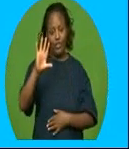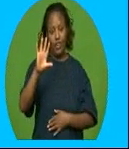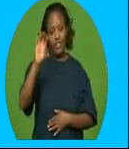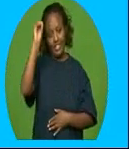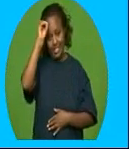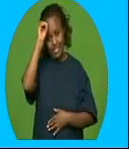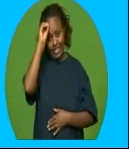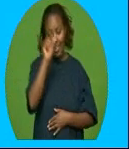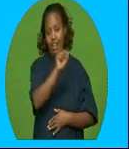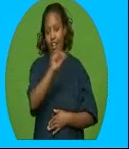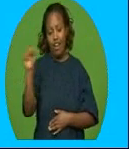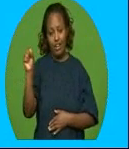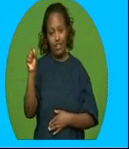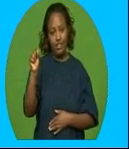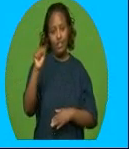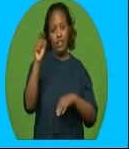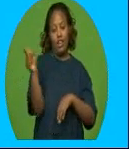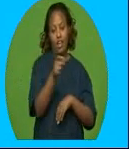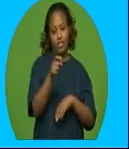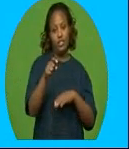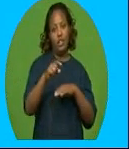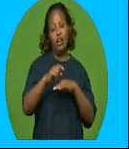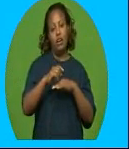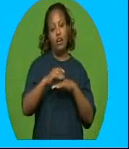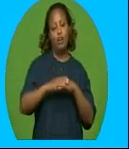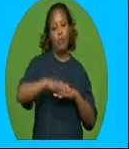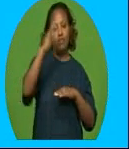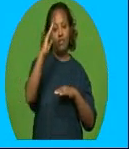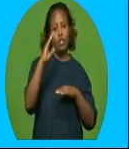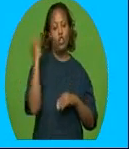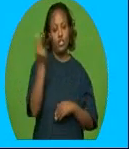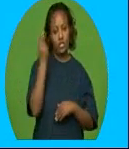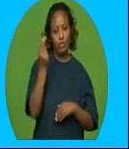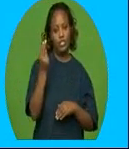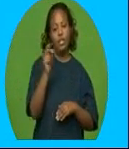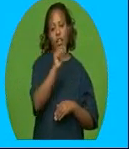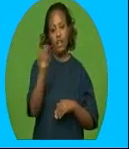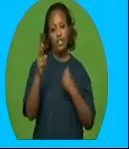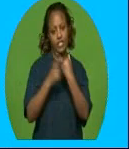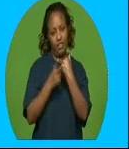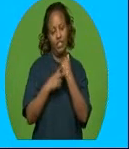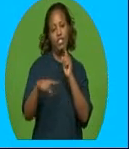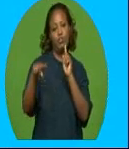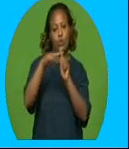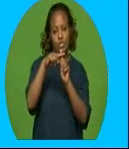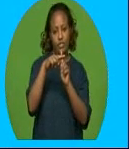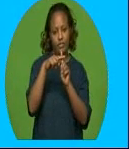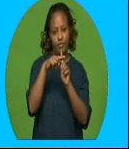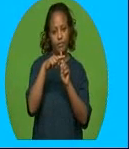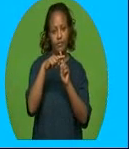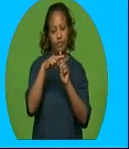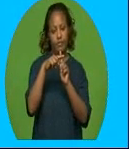the 45-degree line lies above the consumption line, then saving is